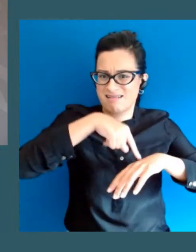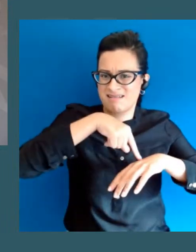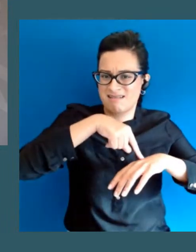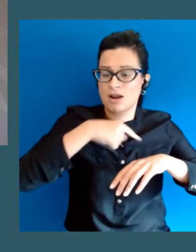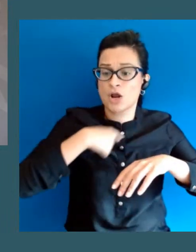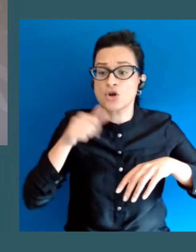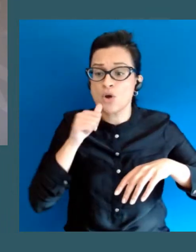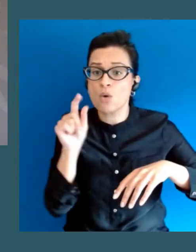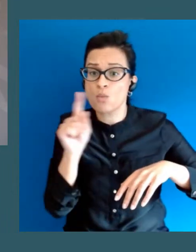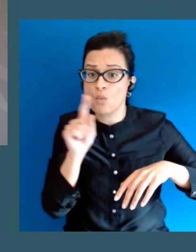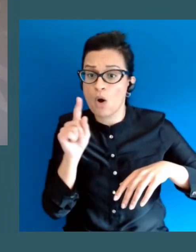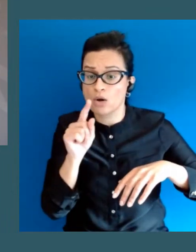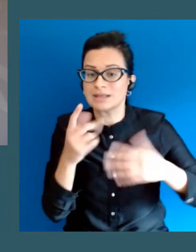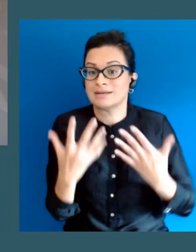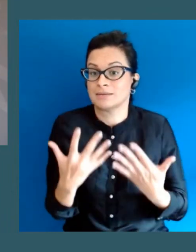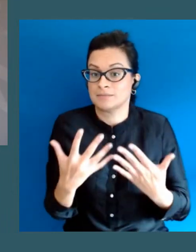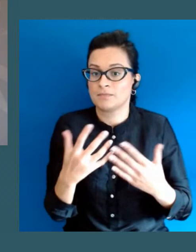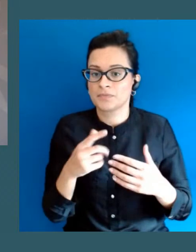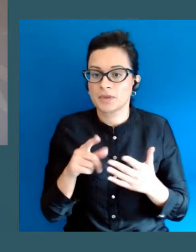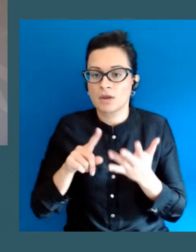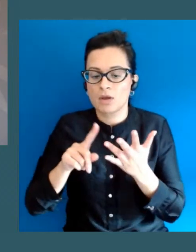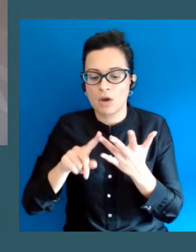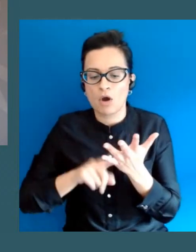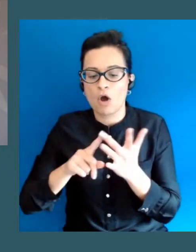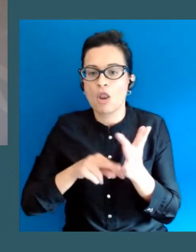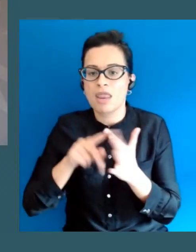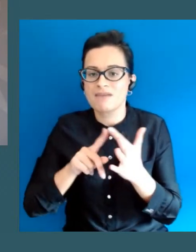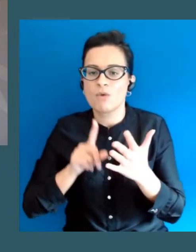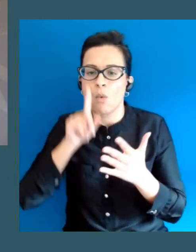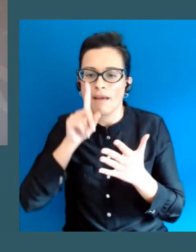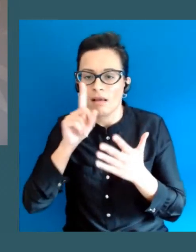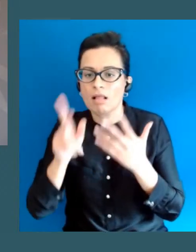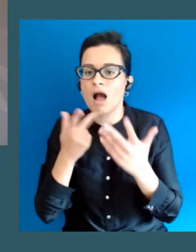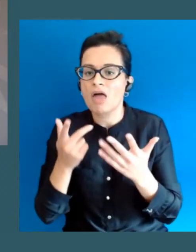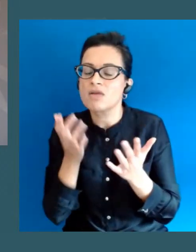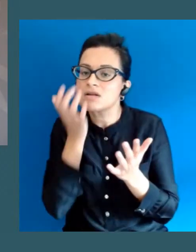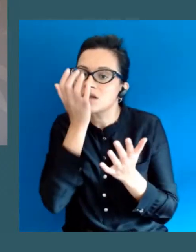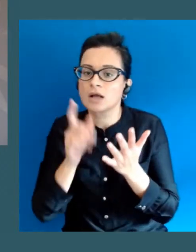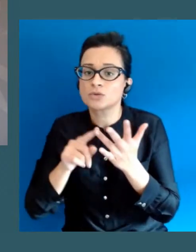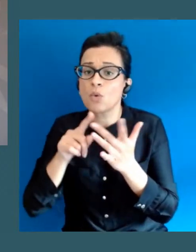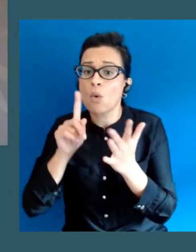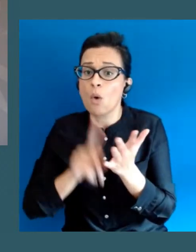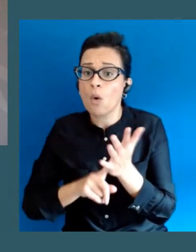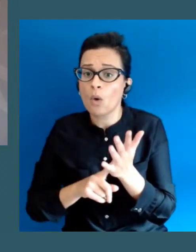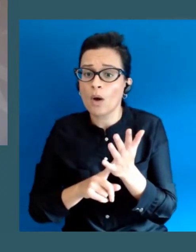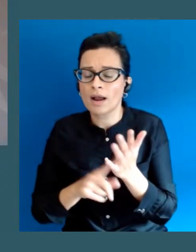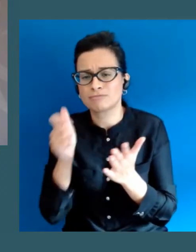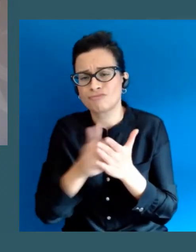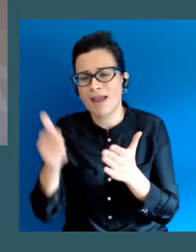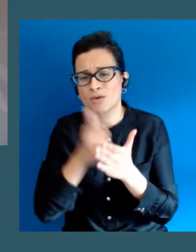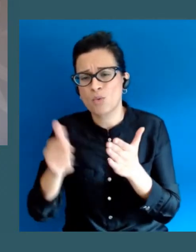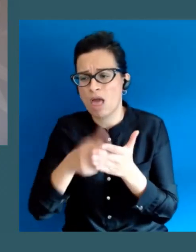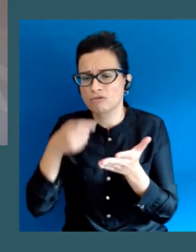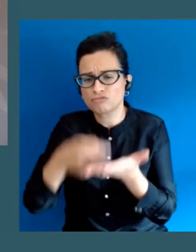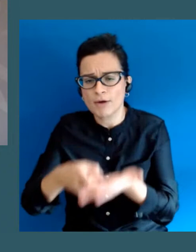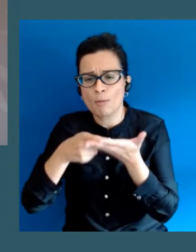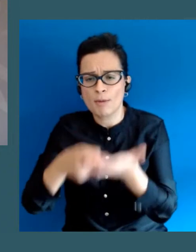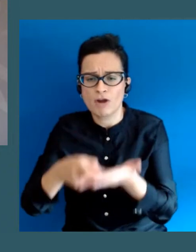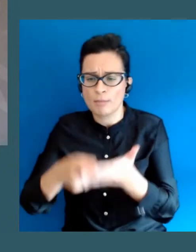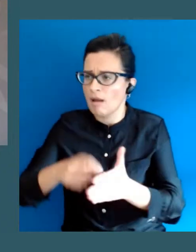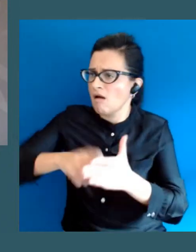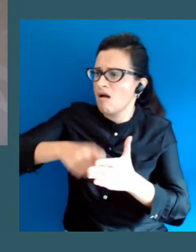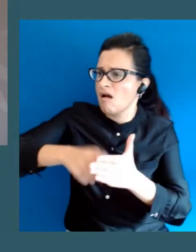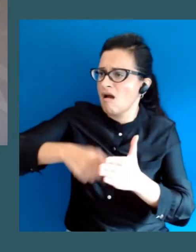that the olive oil or some of the nut oils, which are very frequently recommended on